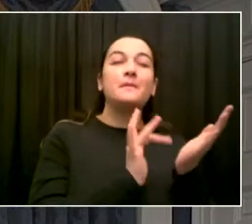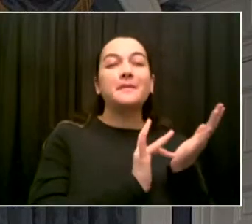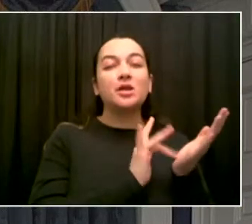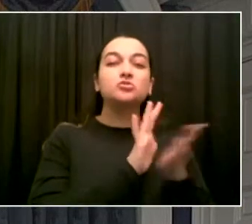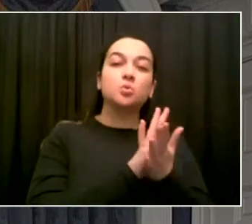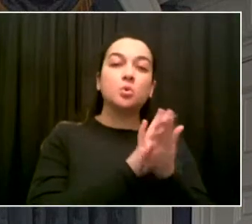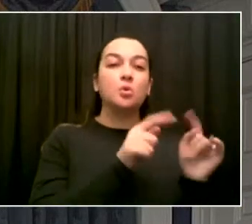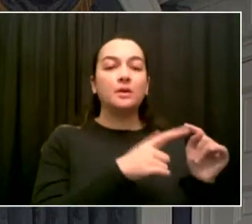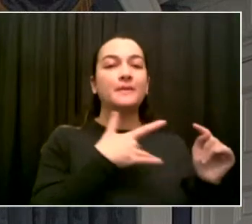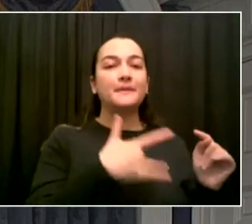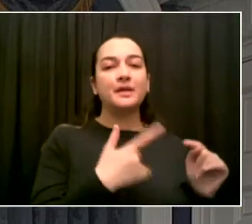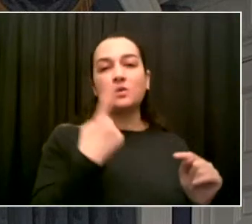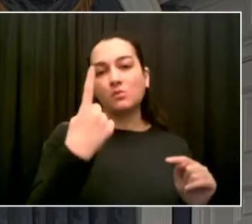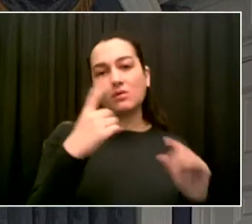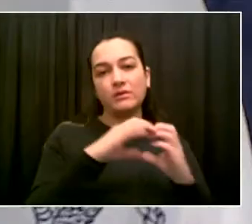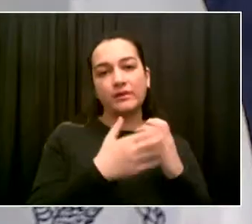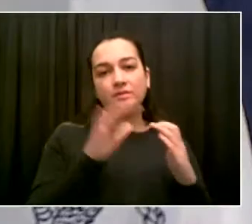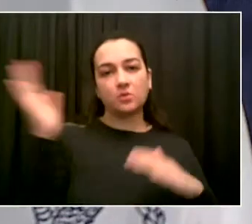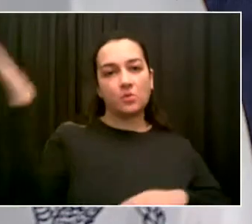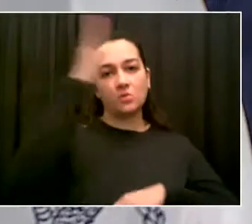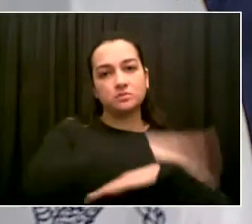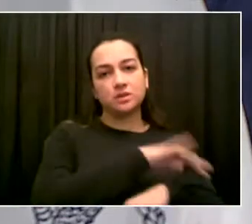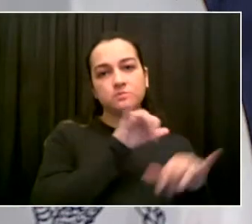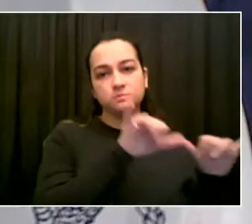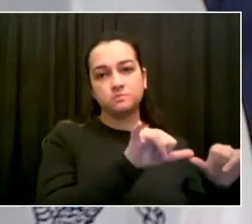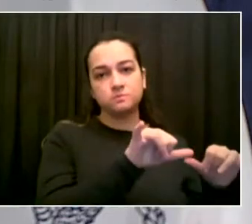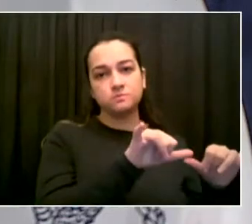the answer. And Catherine, again, reminding you that